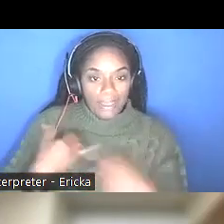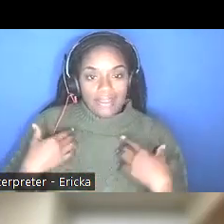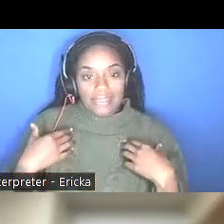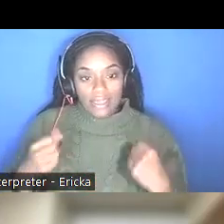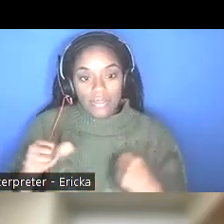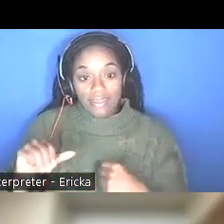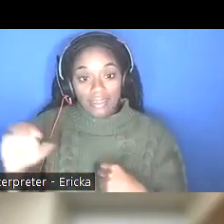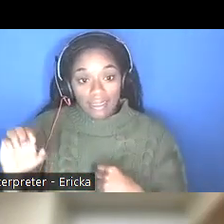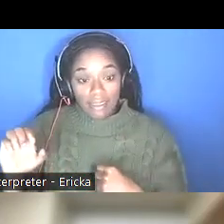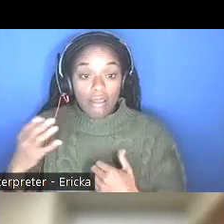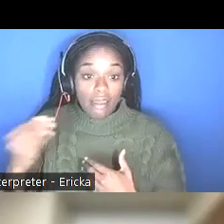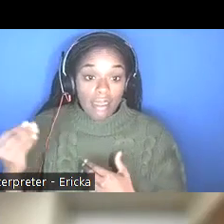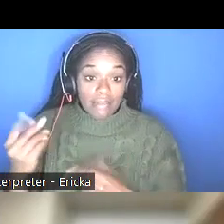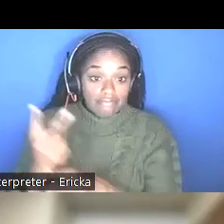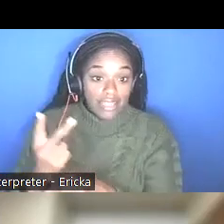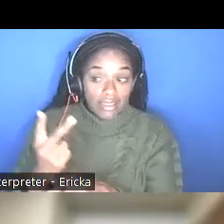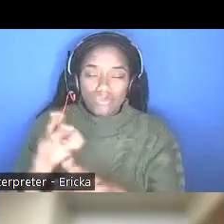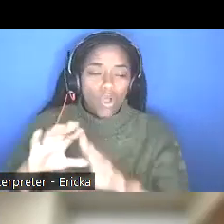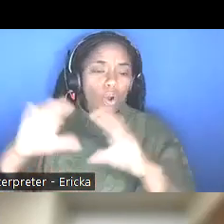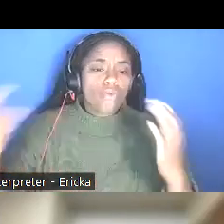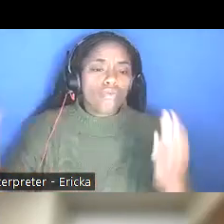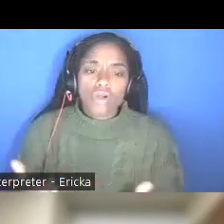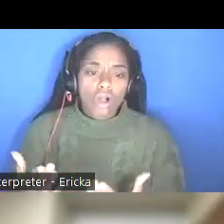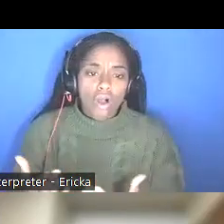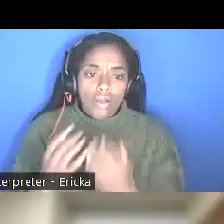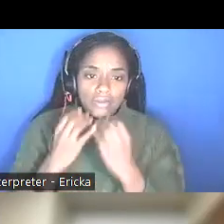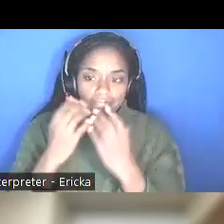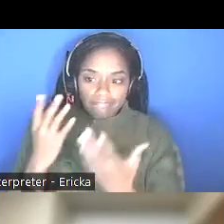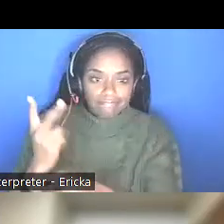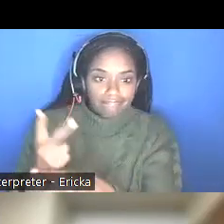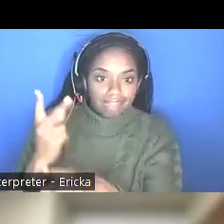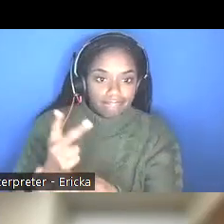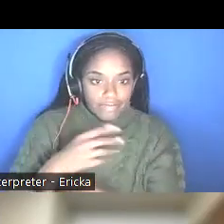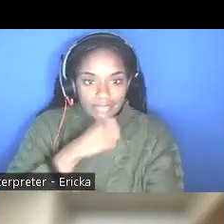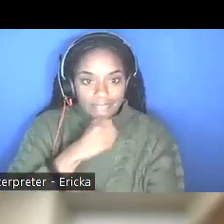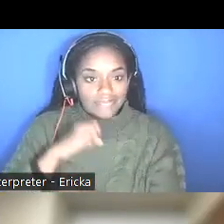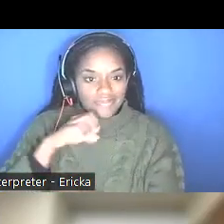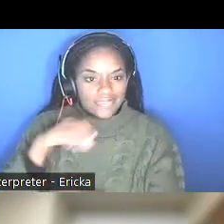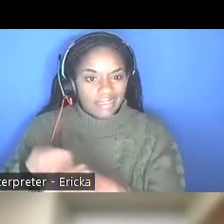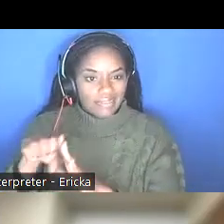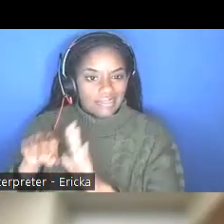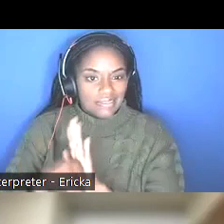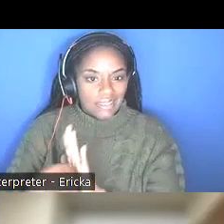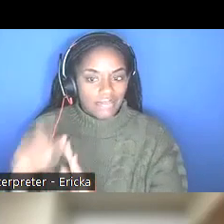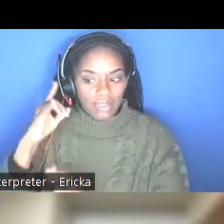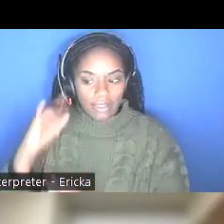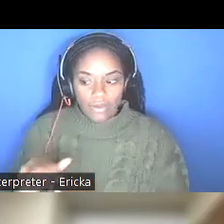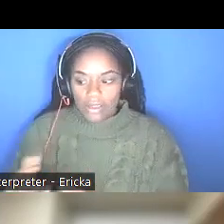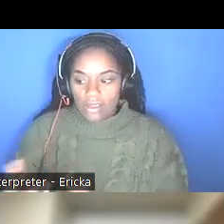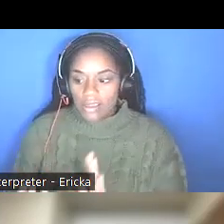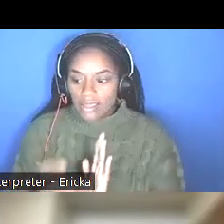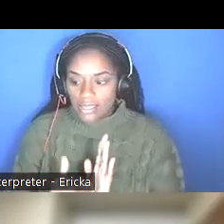and overall care for our seniors in the state of California. Again, I greatly